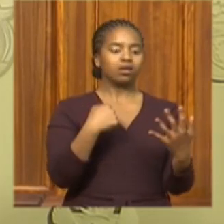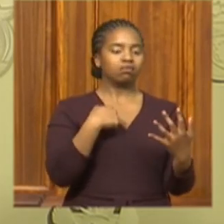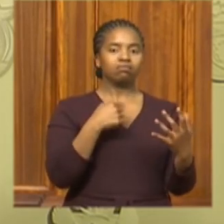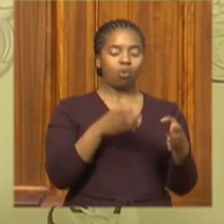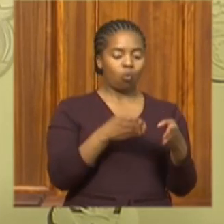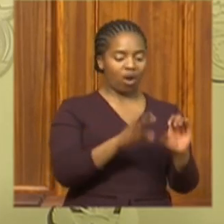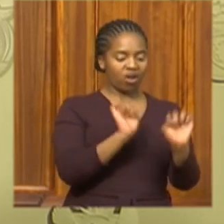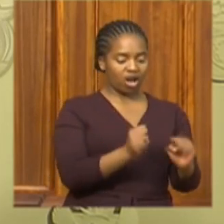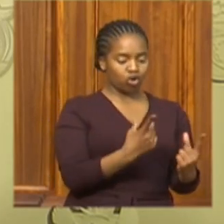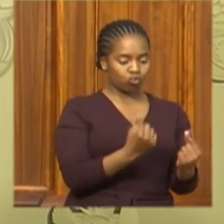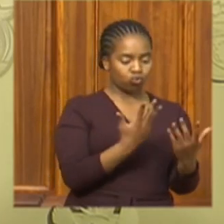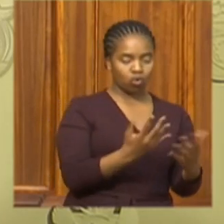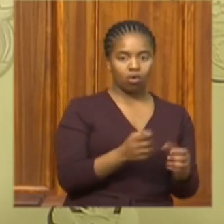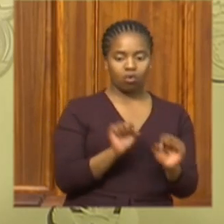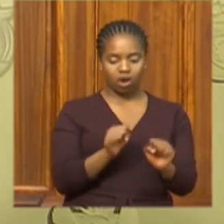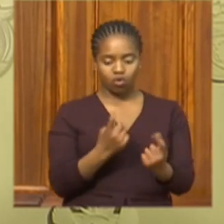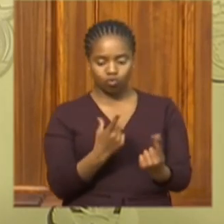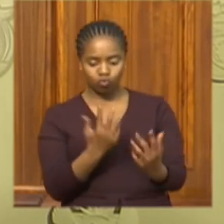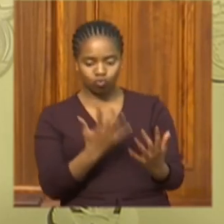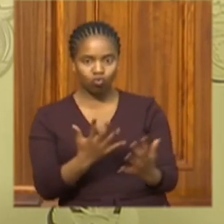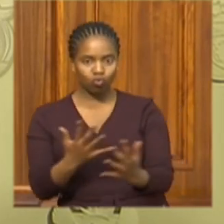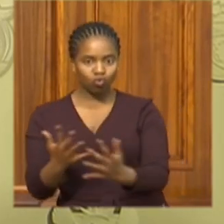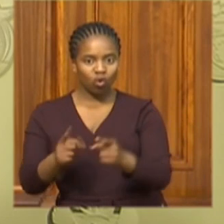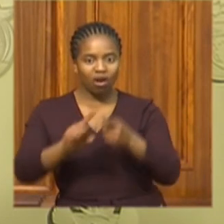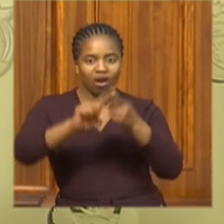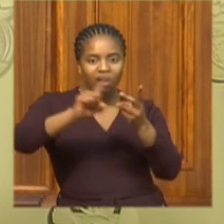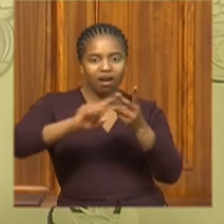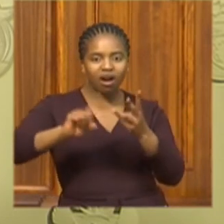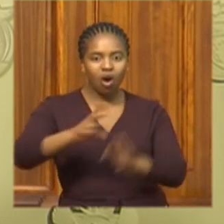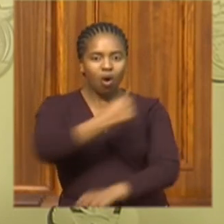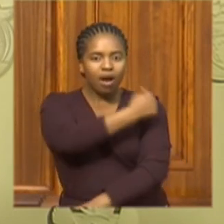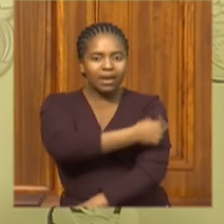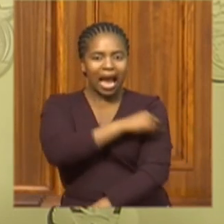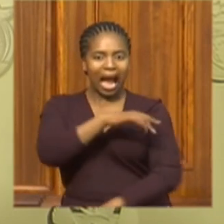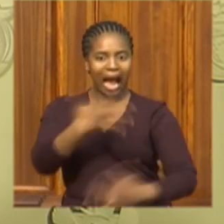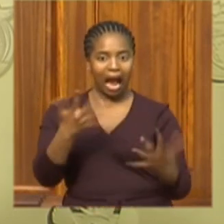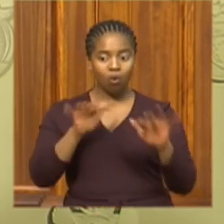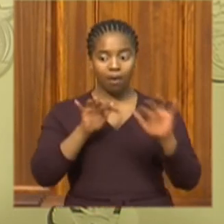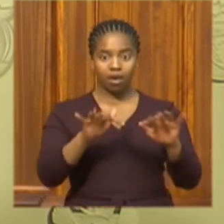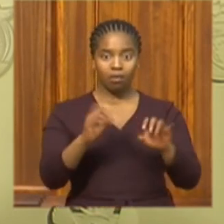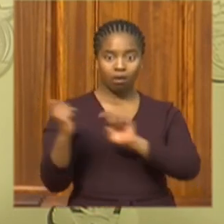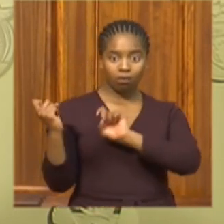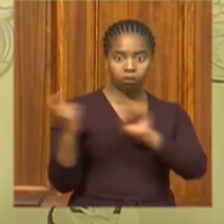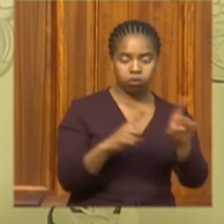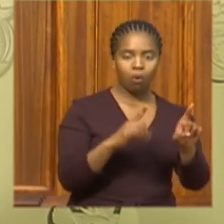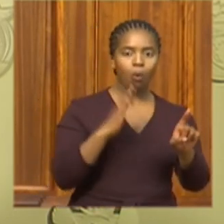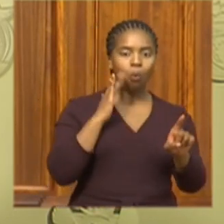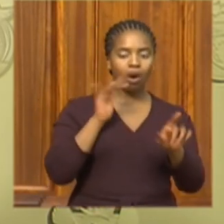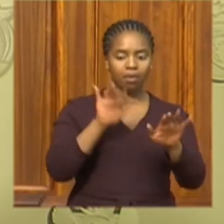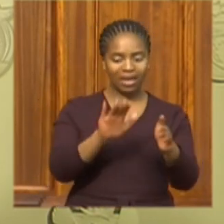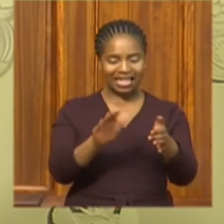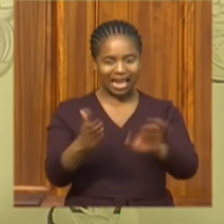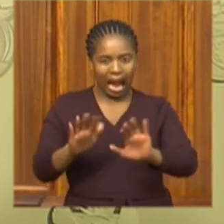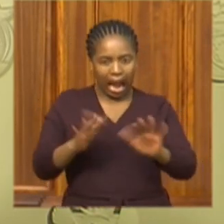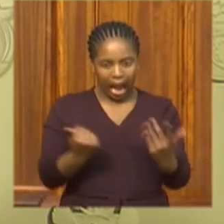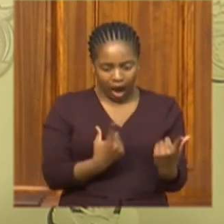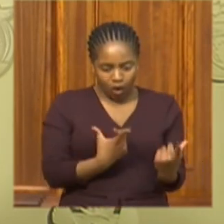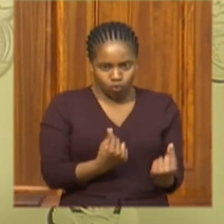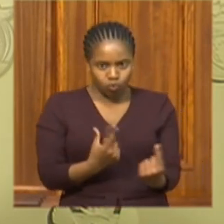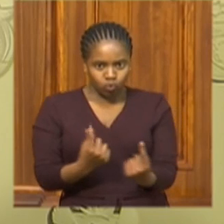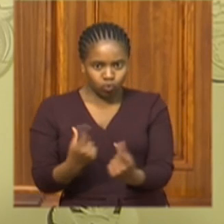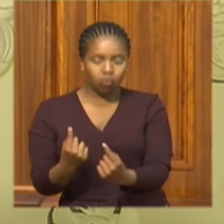with regard to infections, hospitalizations, and deaths have had to be